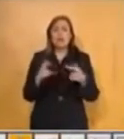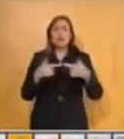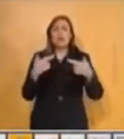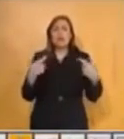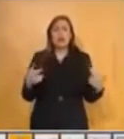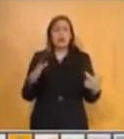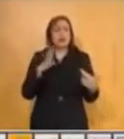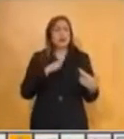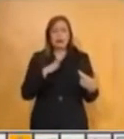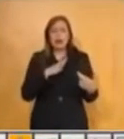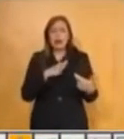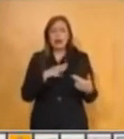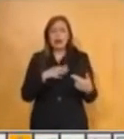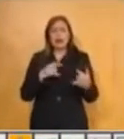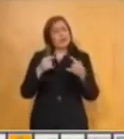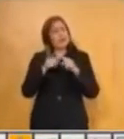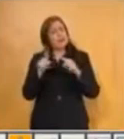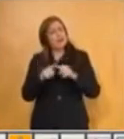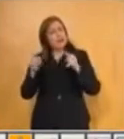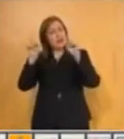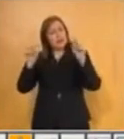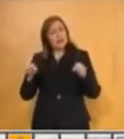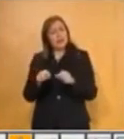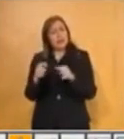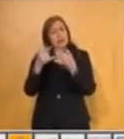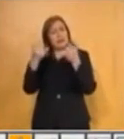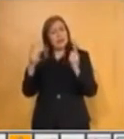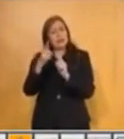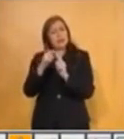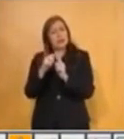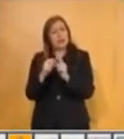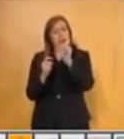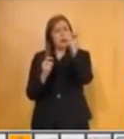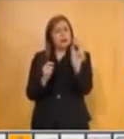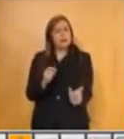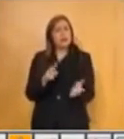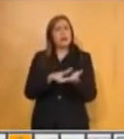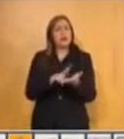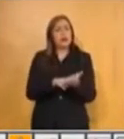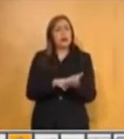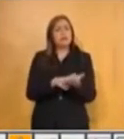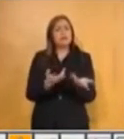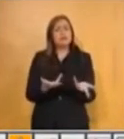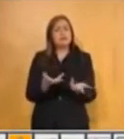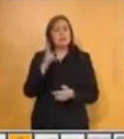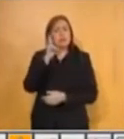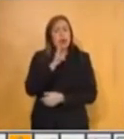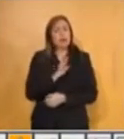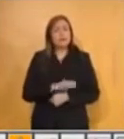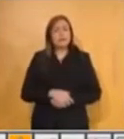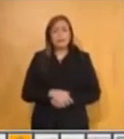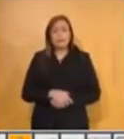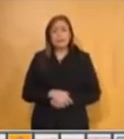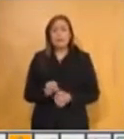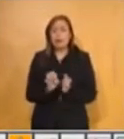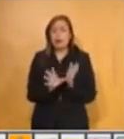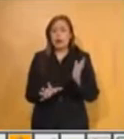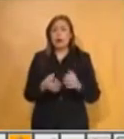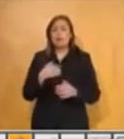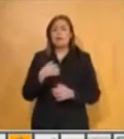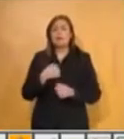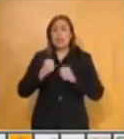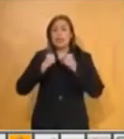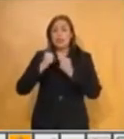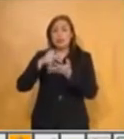genres of the comic strips and the social values? Let's see them. For superhero, we can